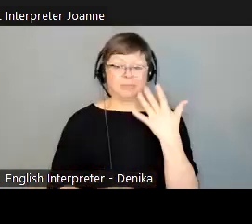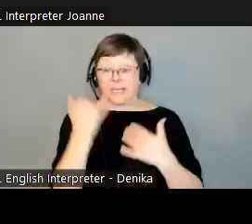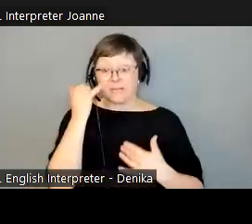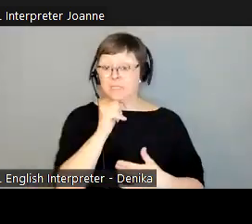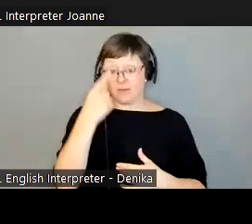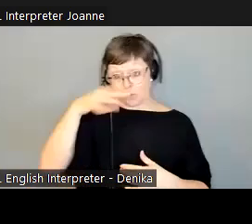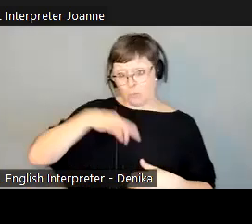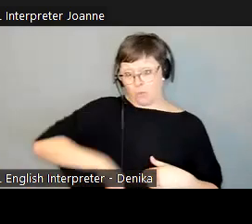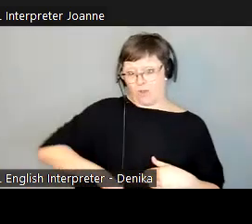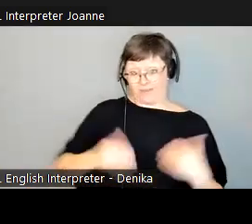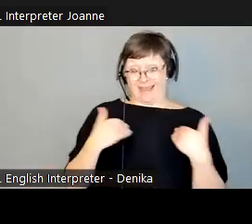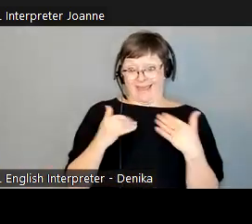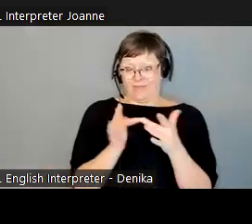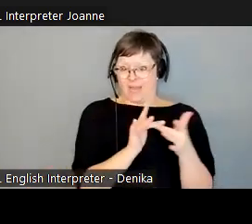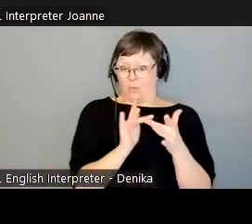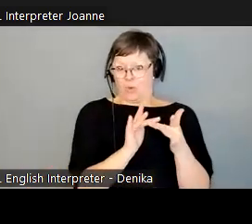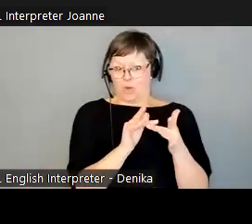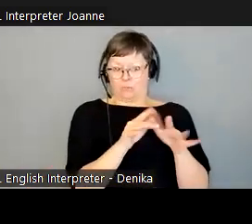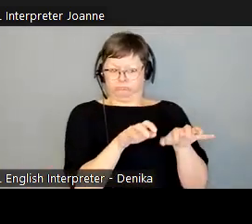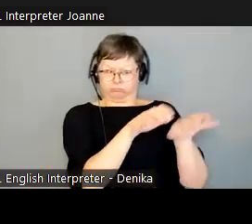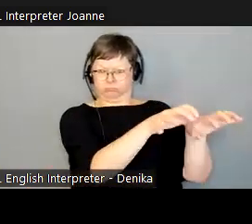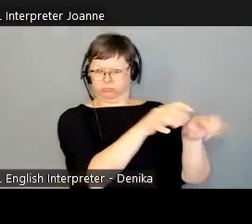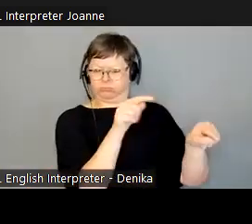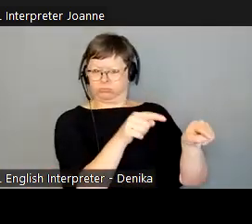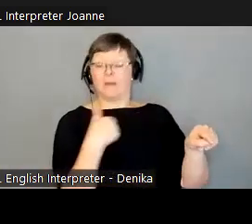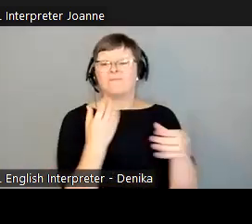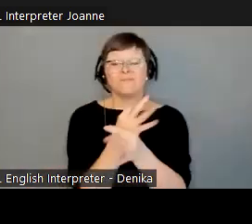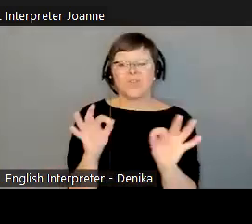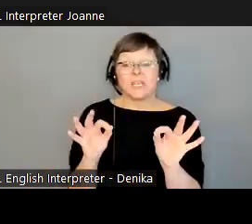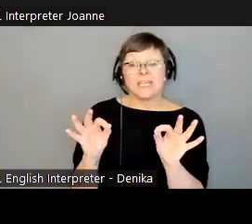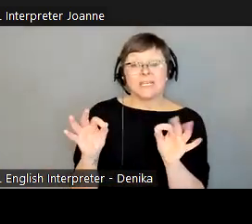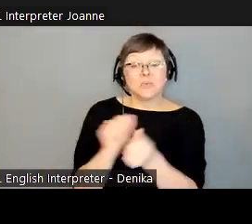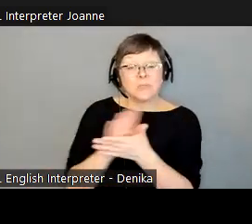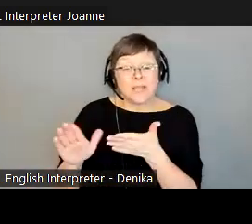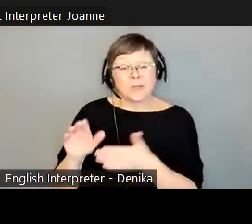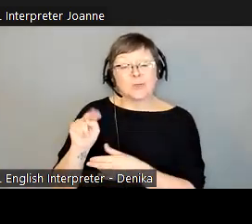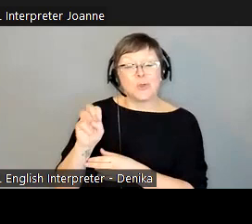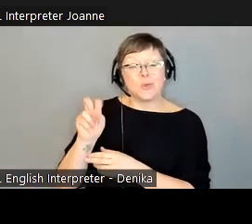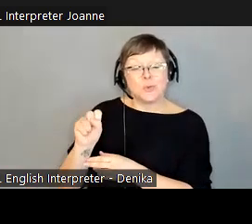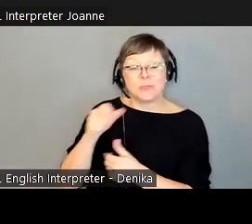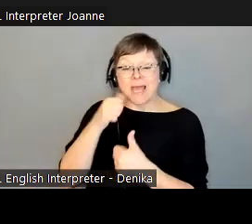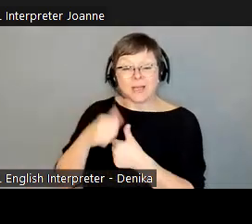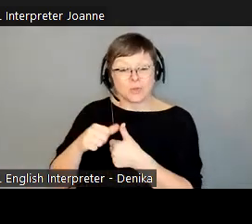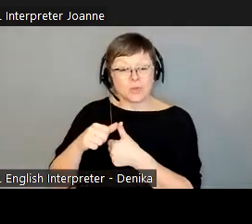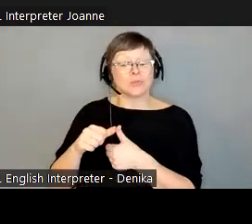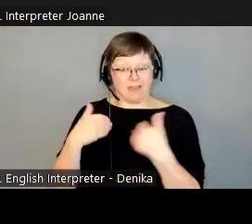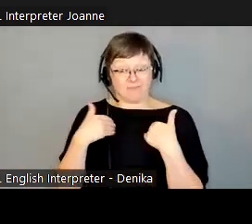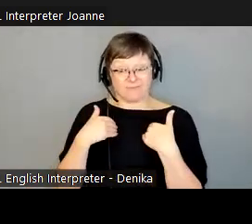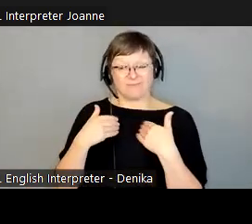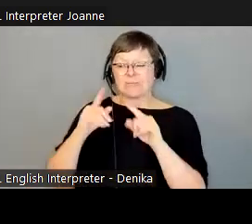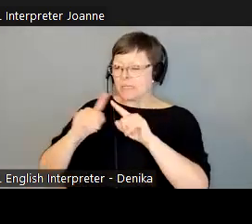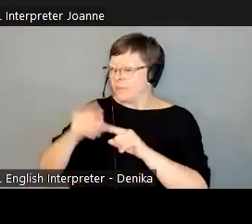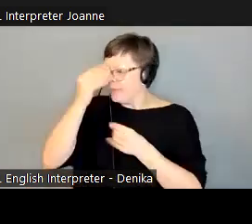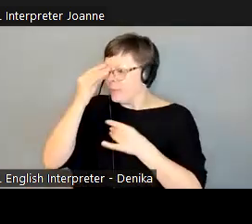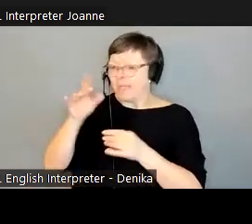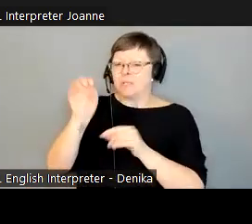a nonprofit network. There's free newsletters that you can sign up for with tips or anything like that.